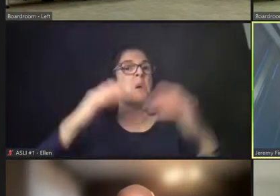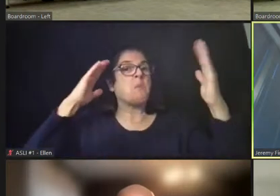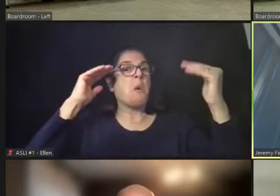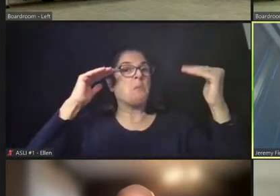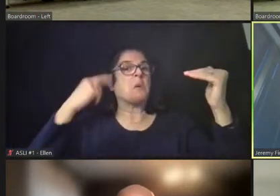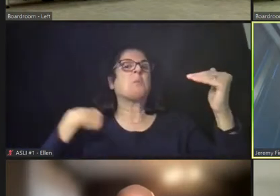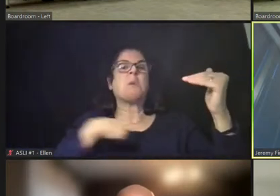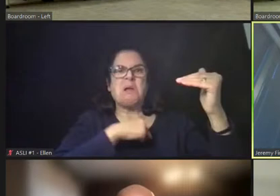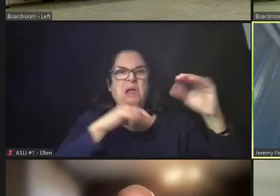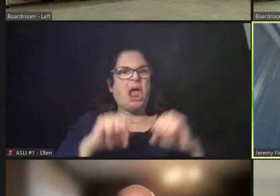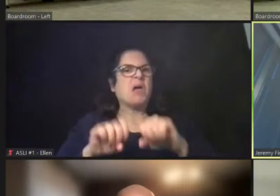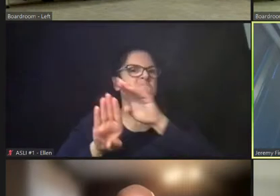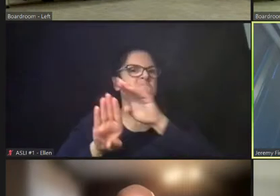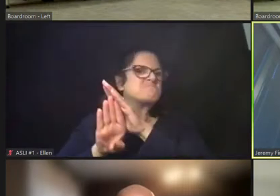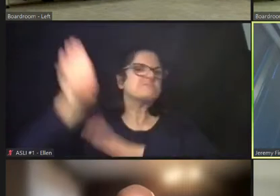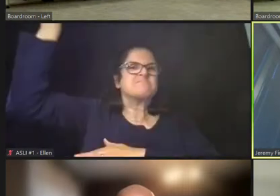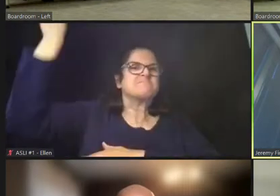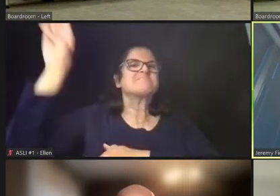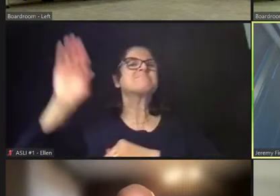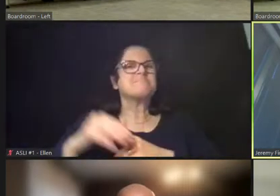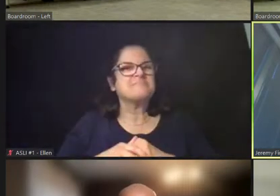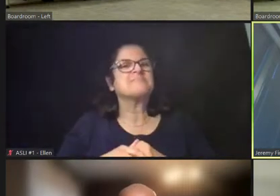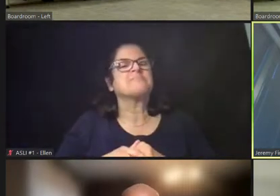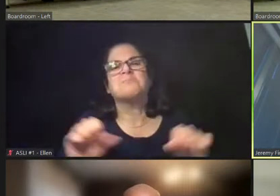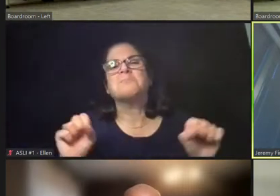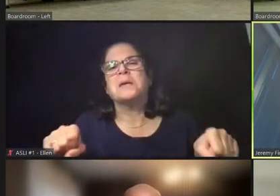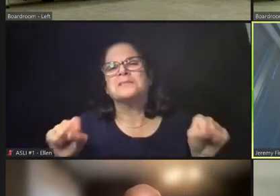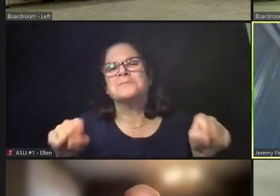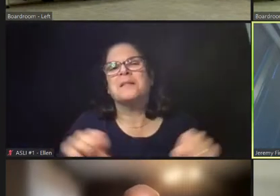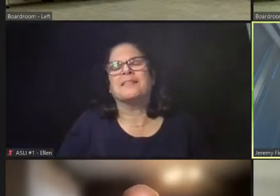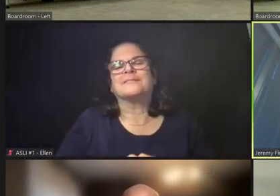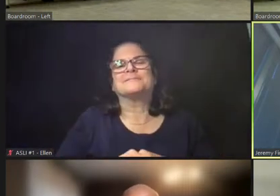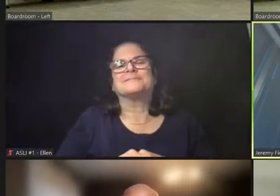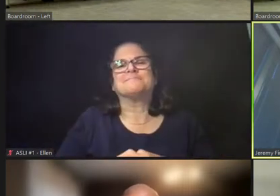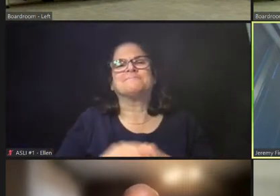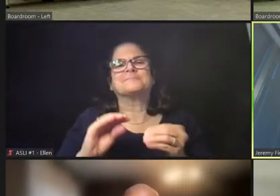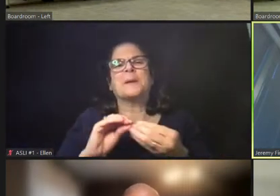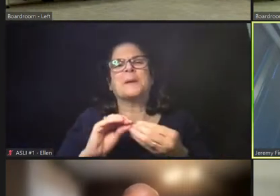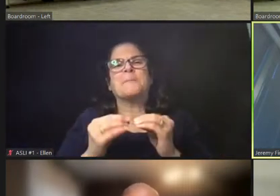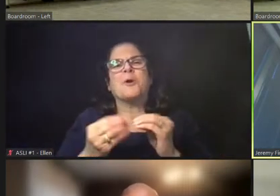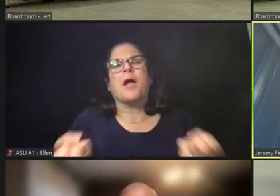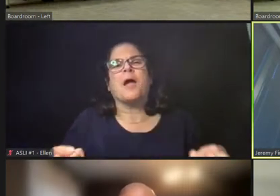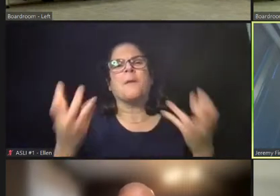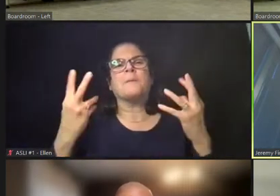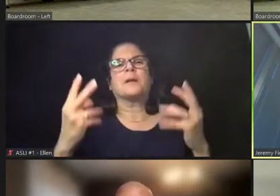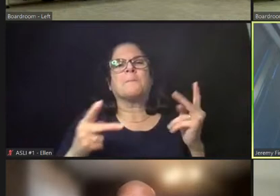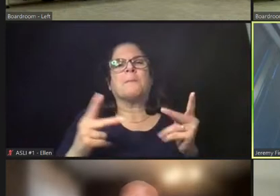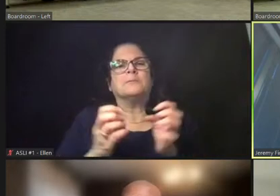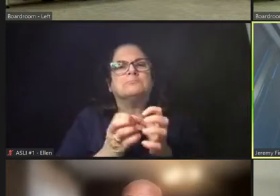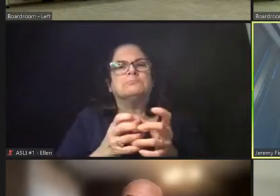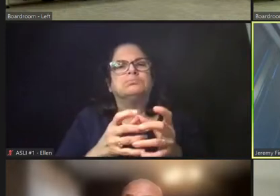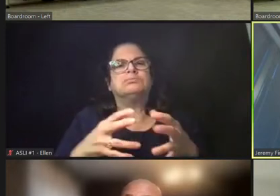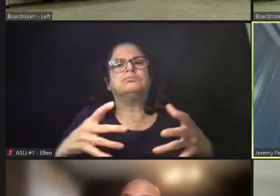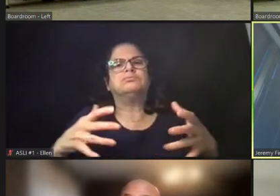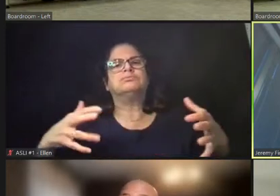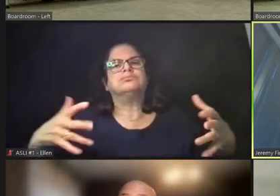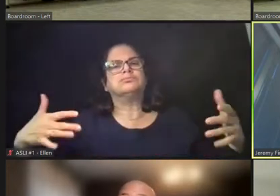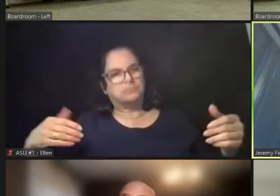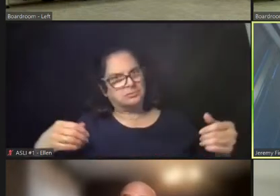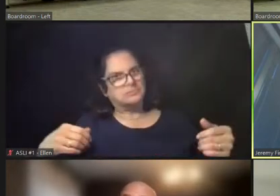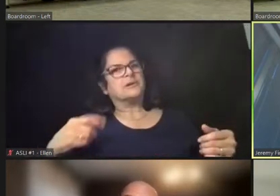that this is an achievable number as we continue to move forward on regaining our ridership post